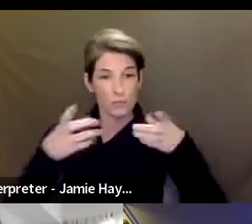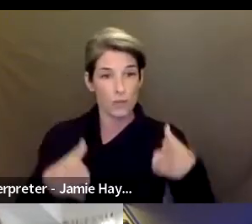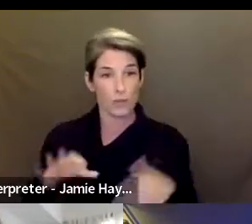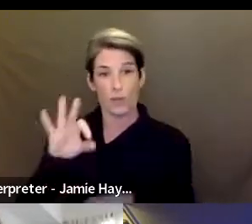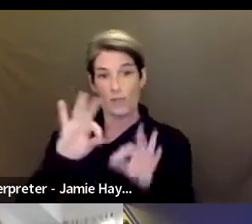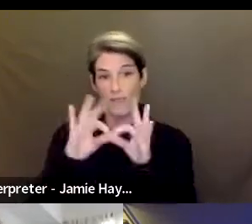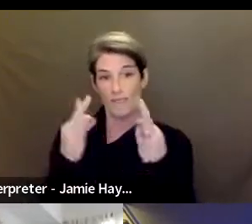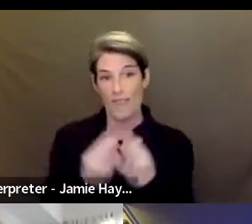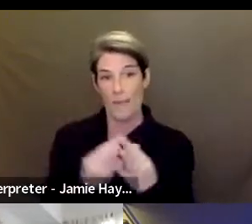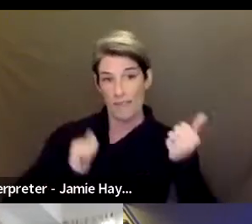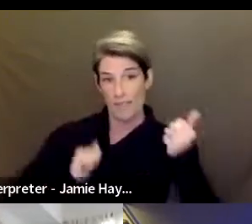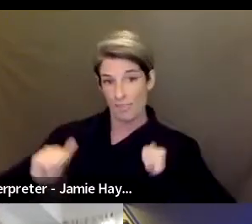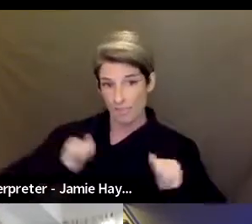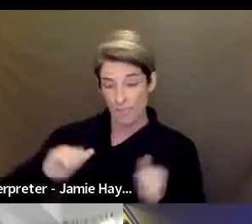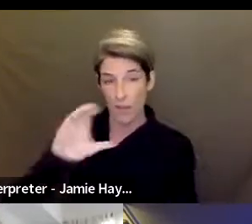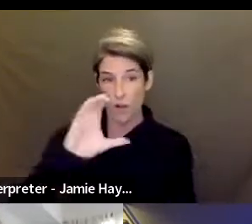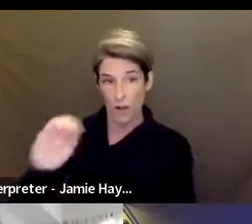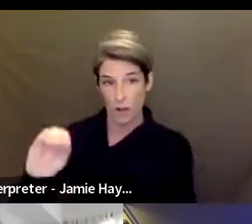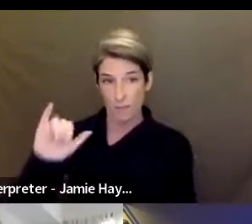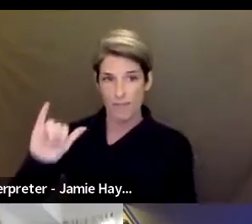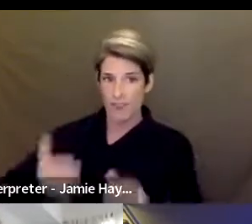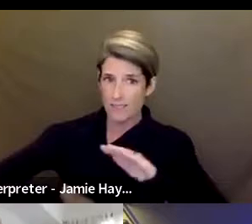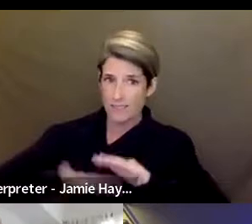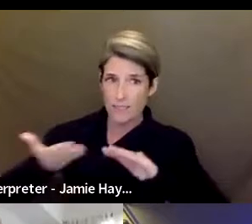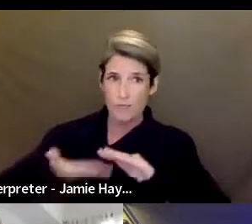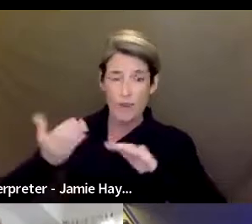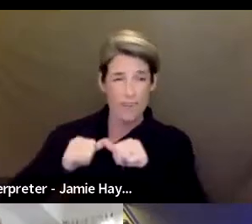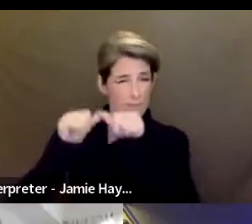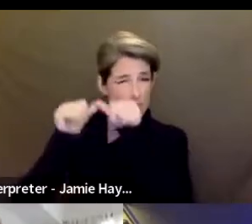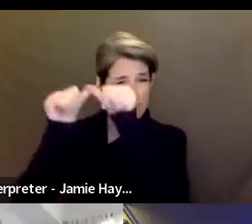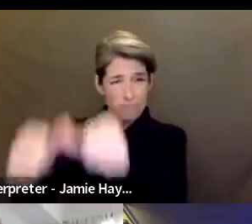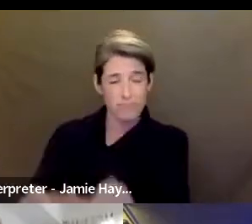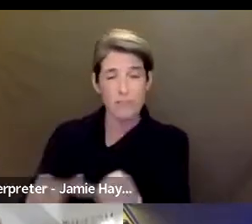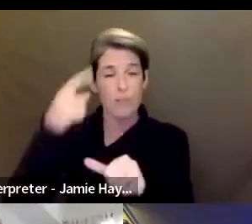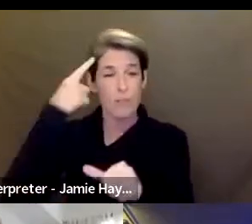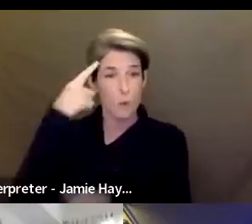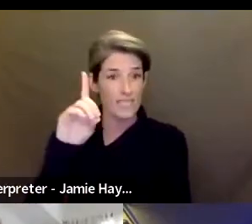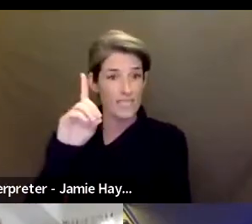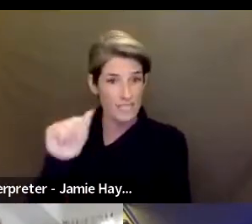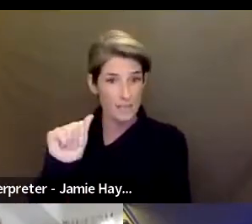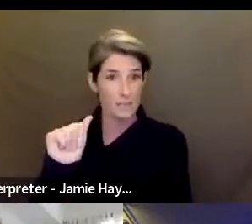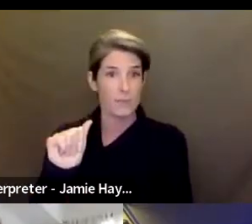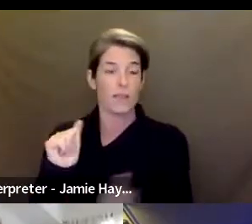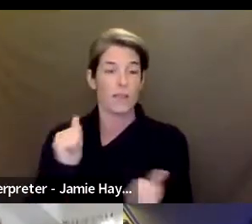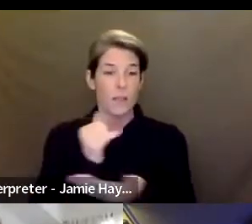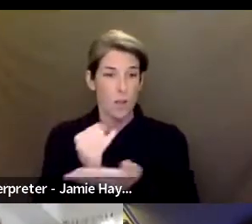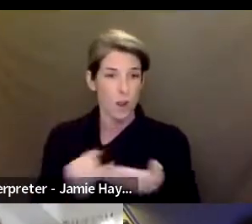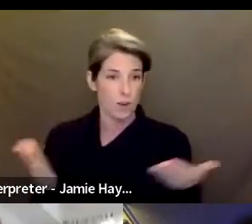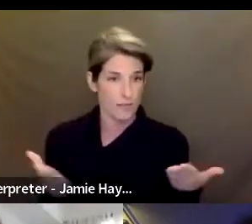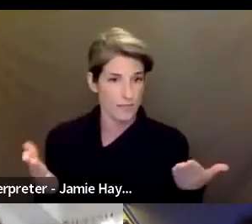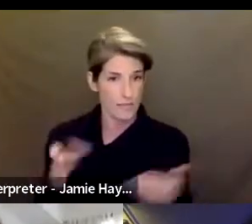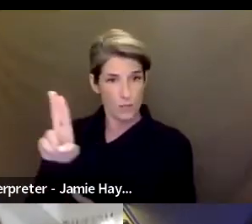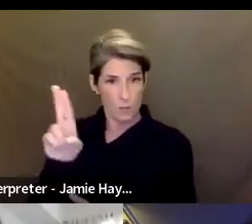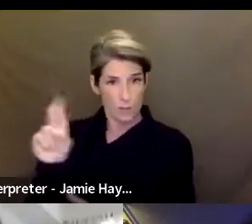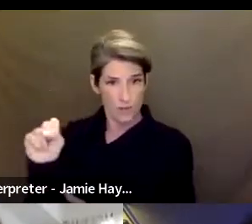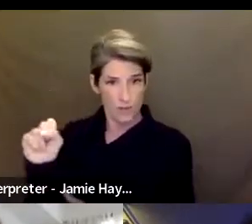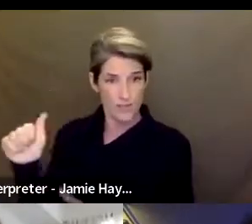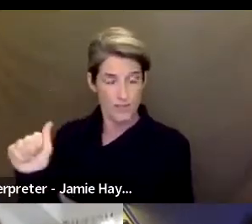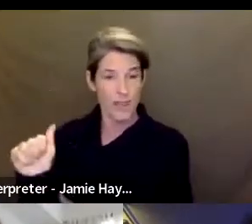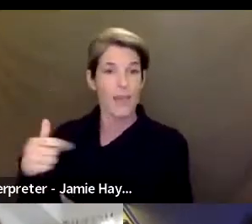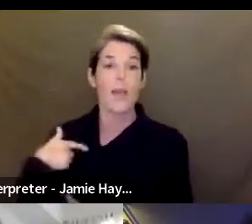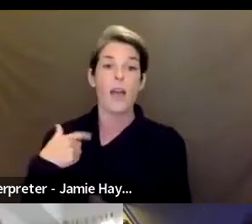running professional disability theater in the United States. I also run another company called